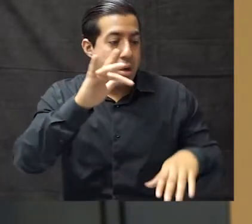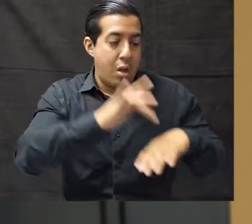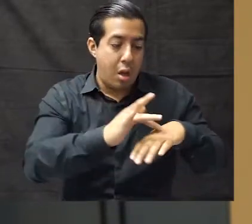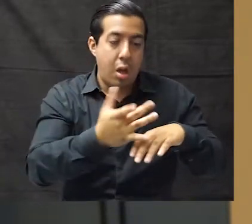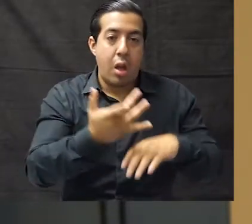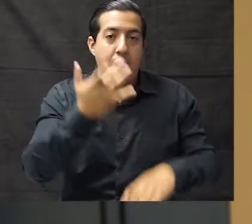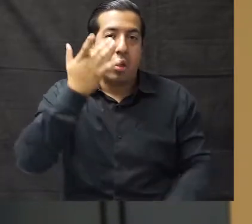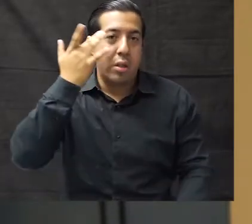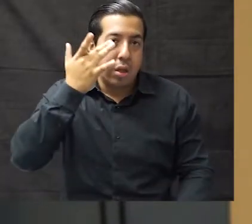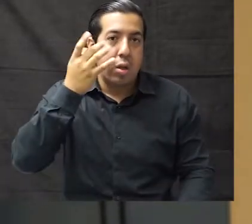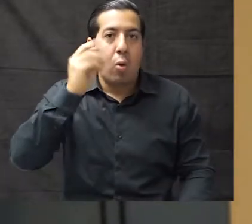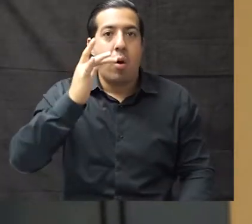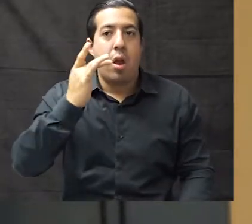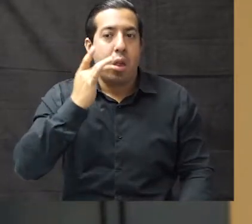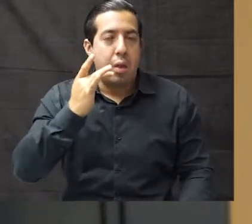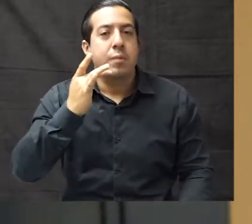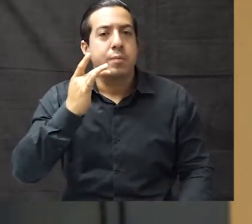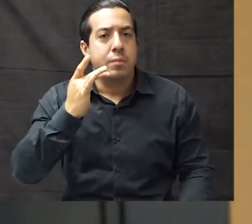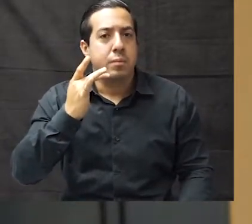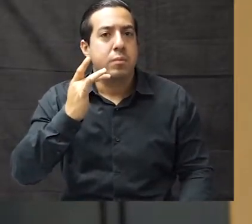Well, things stop.